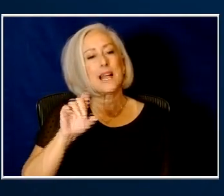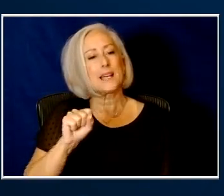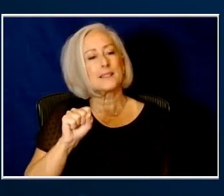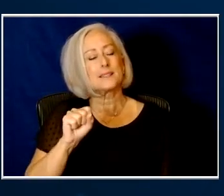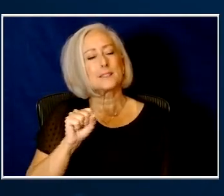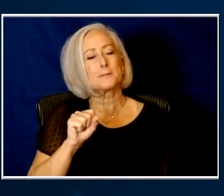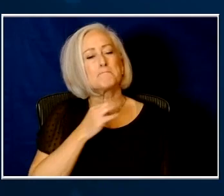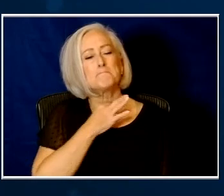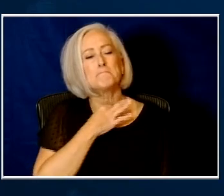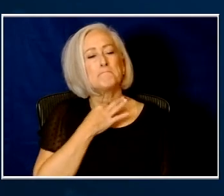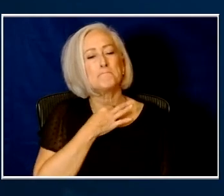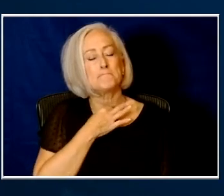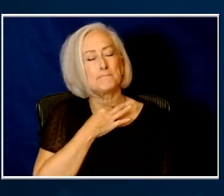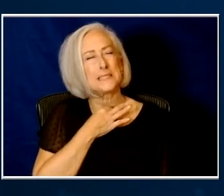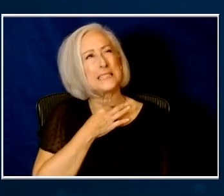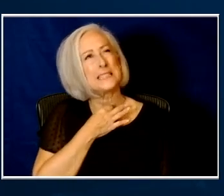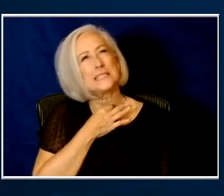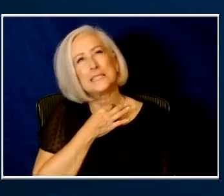Can you